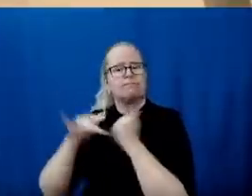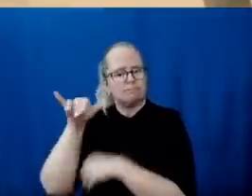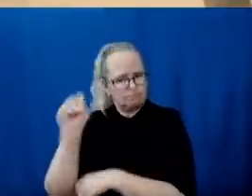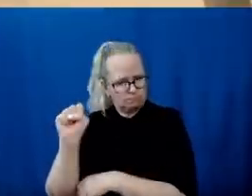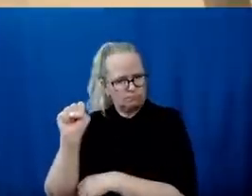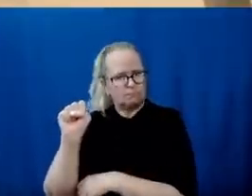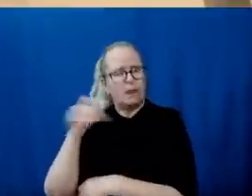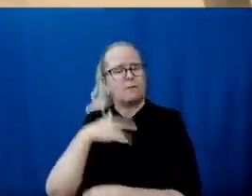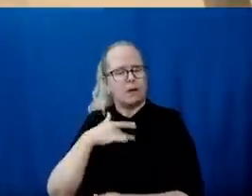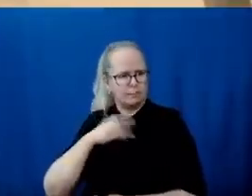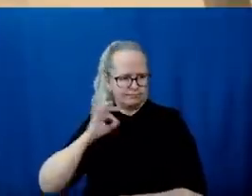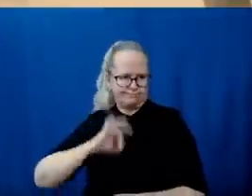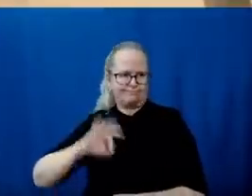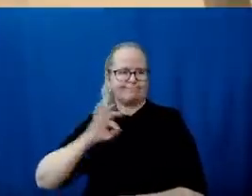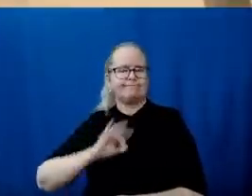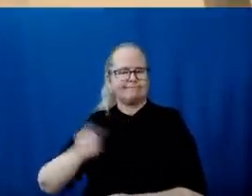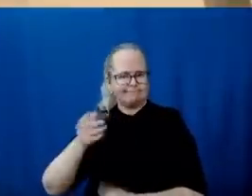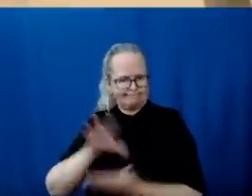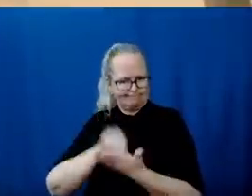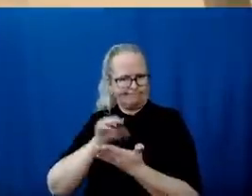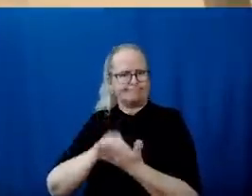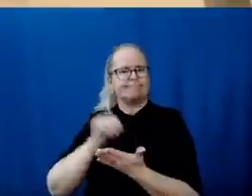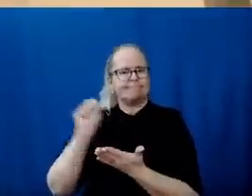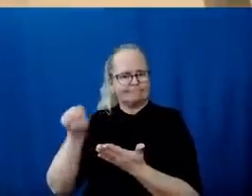are useful techniques that should be